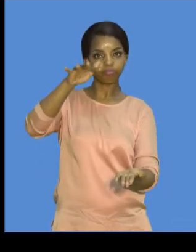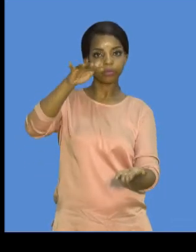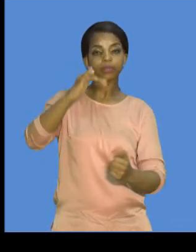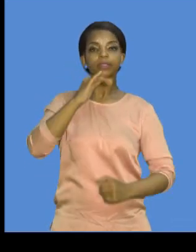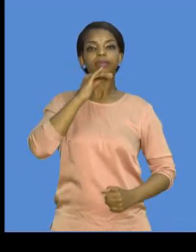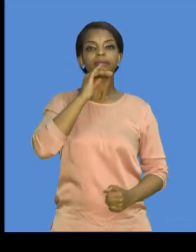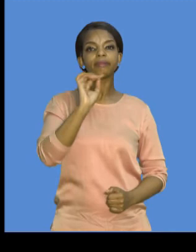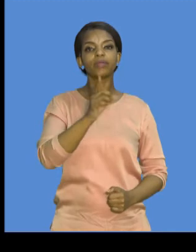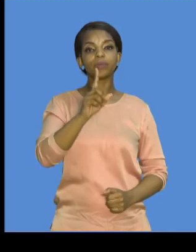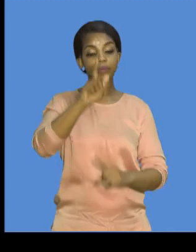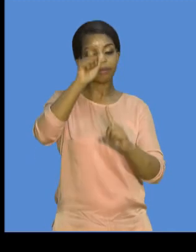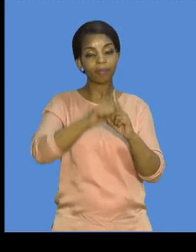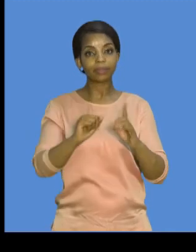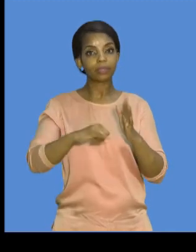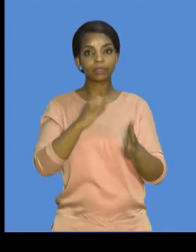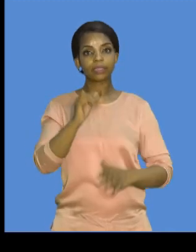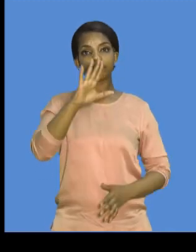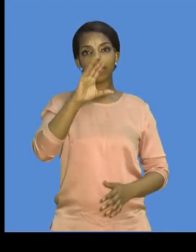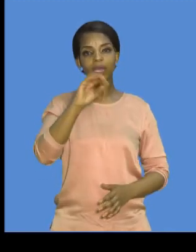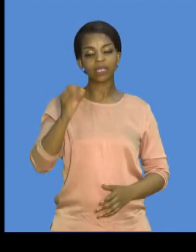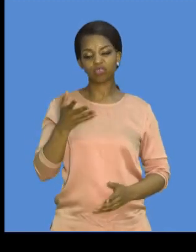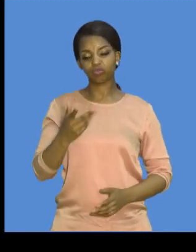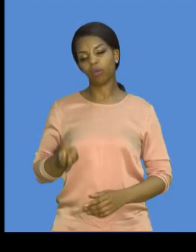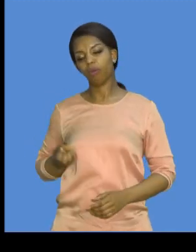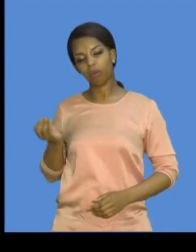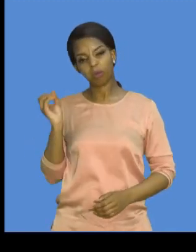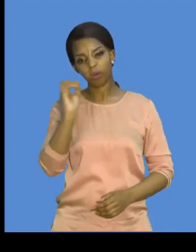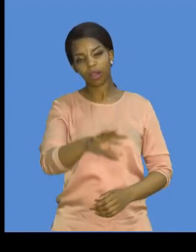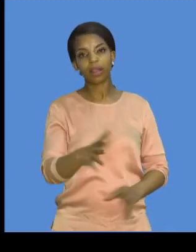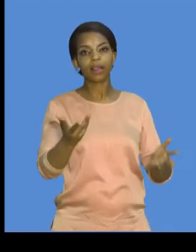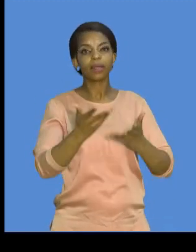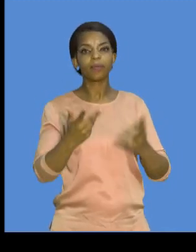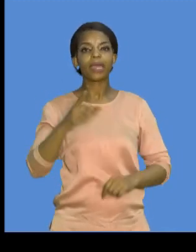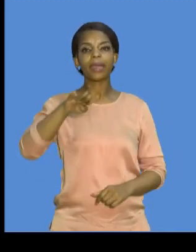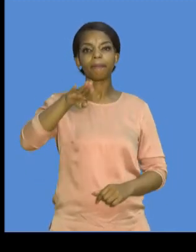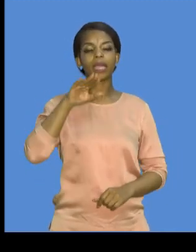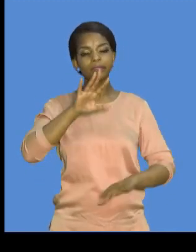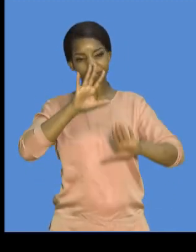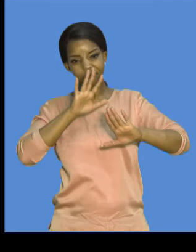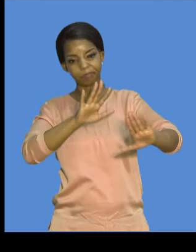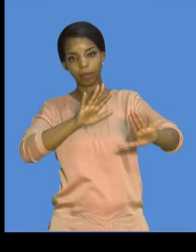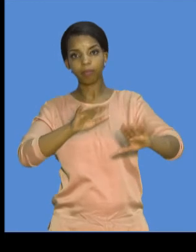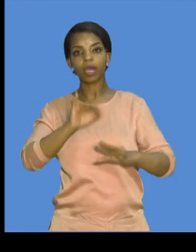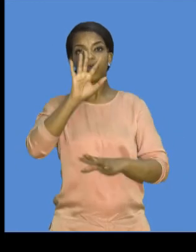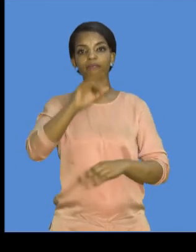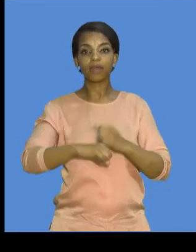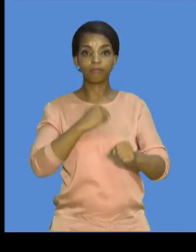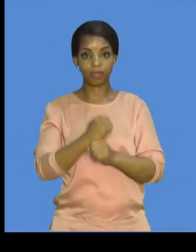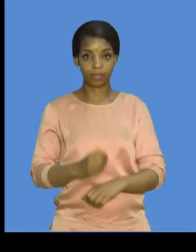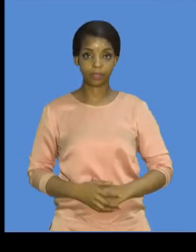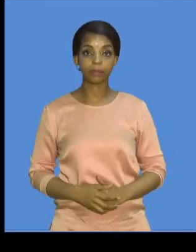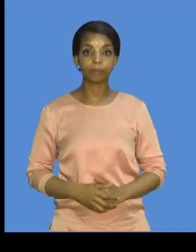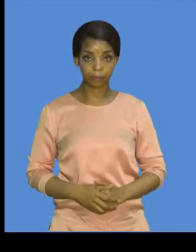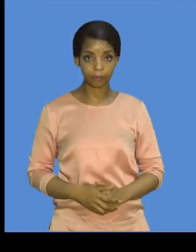only just takes the 500 rand, they throw it in the bank, and they leave it there. And they leave it for a duration of 5